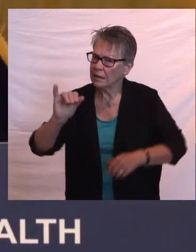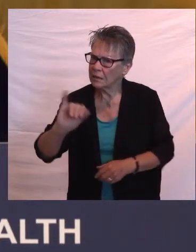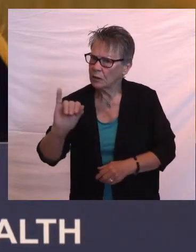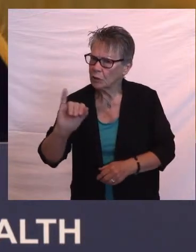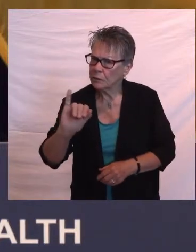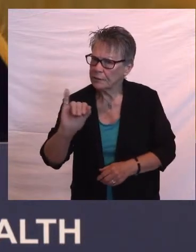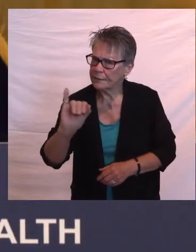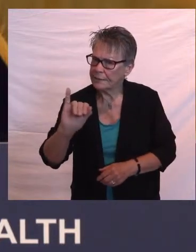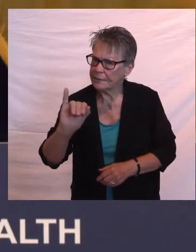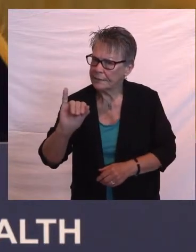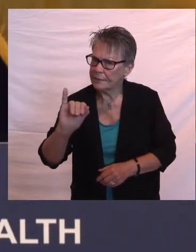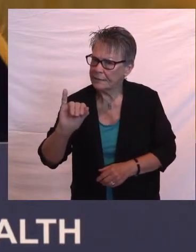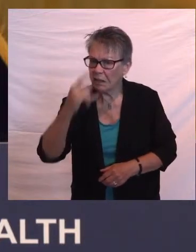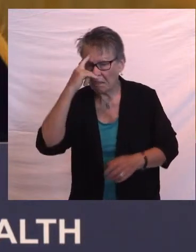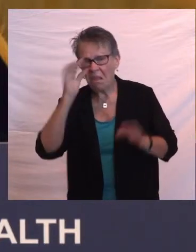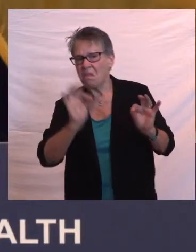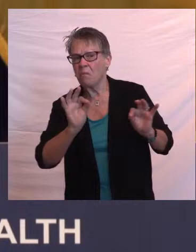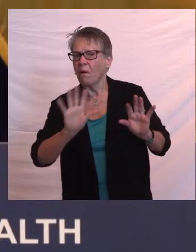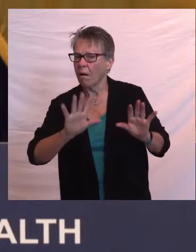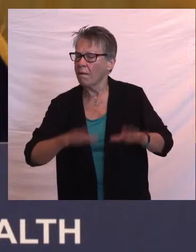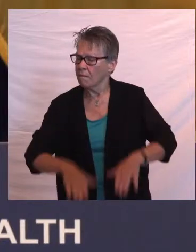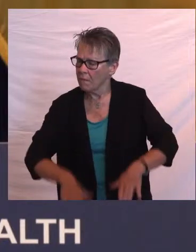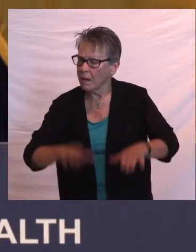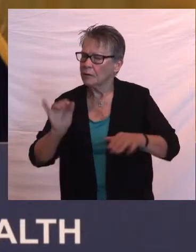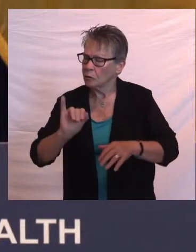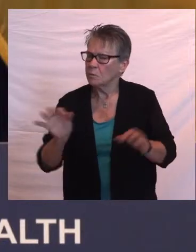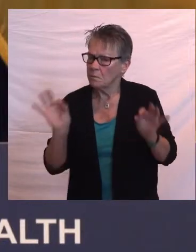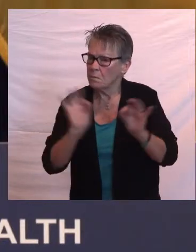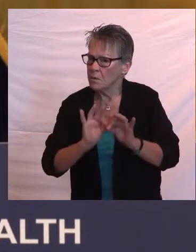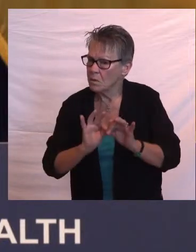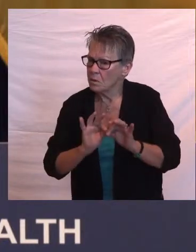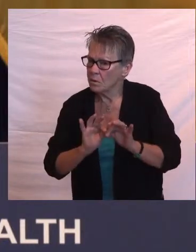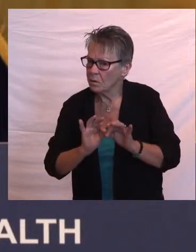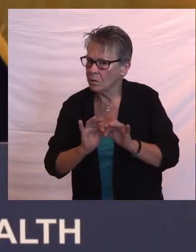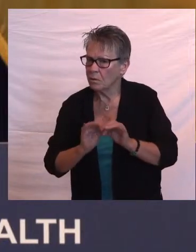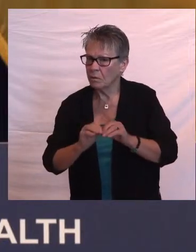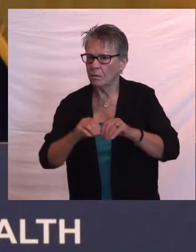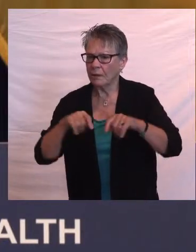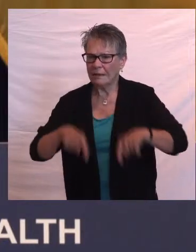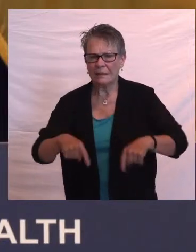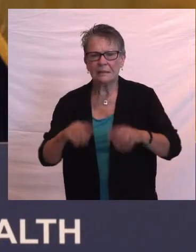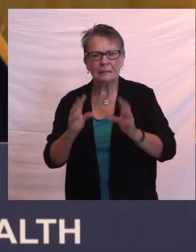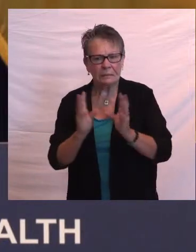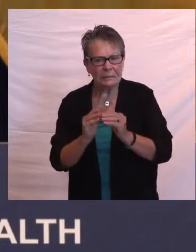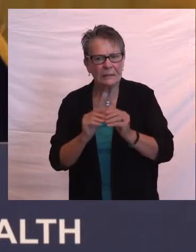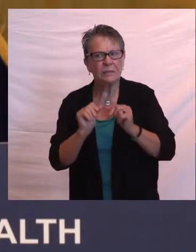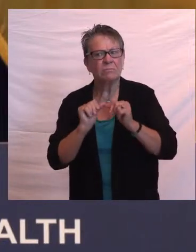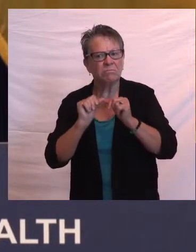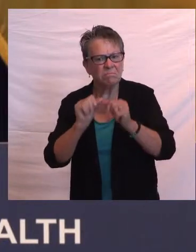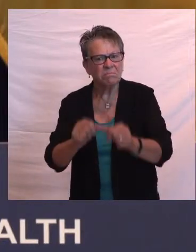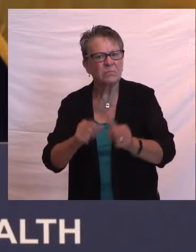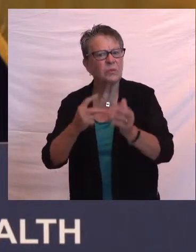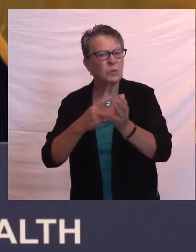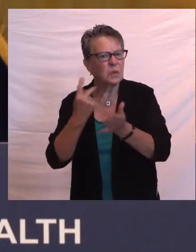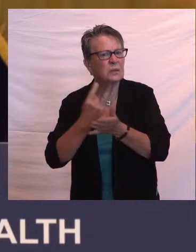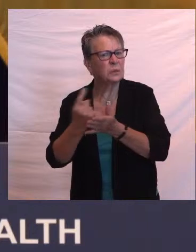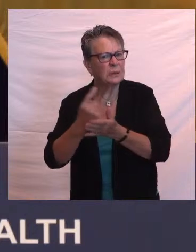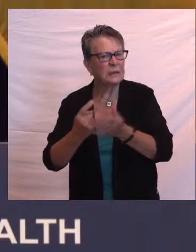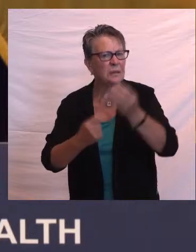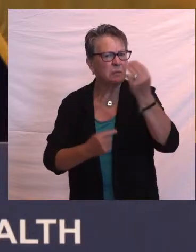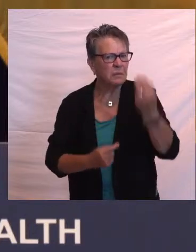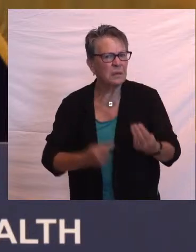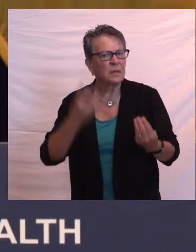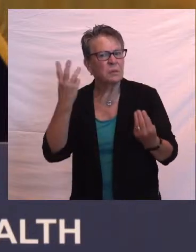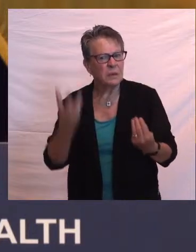start with Matt. We'll be back. I will stay with this cadence, I think, for the next couple of weeks at least, and see where the variant takes us. So we'll be back